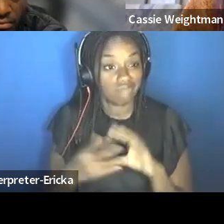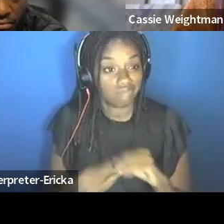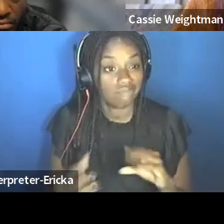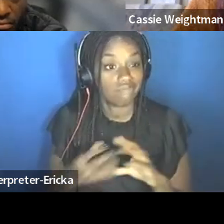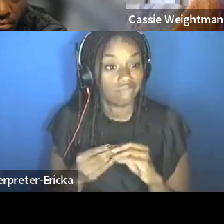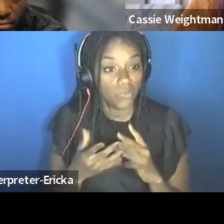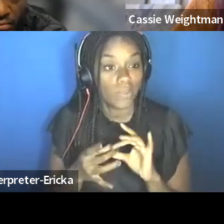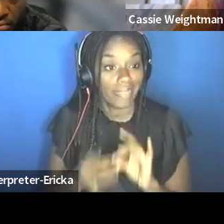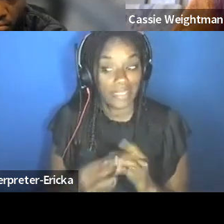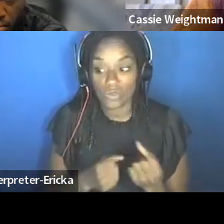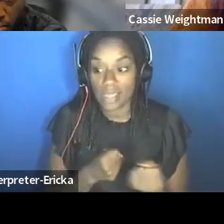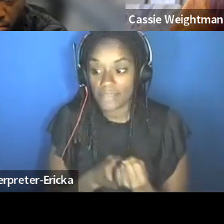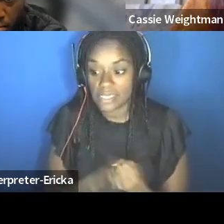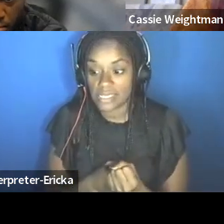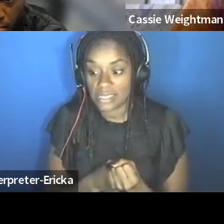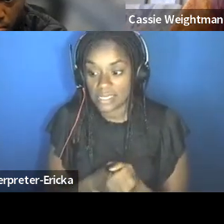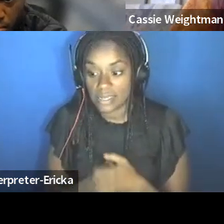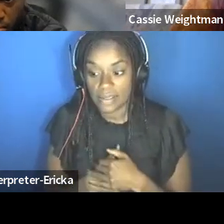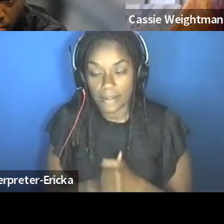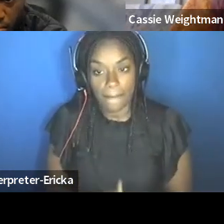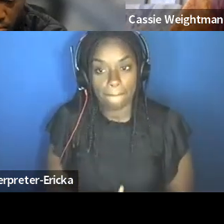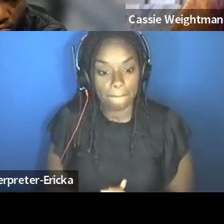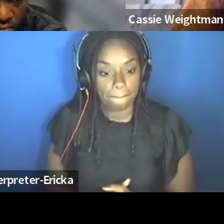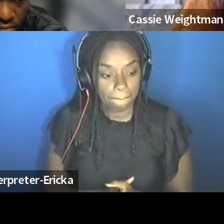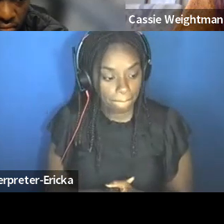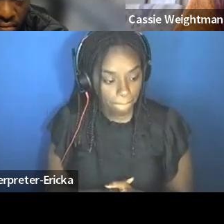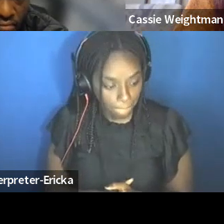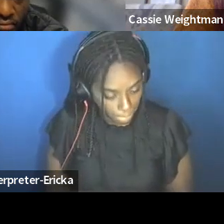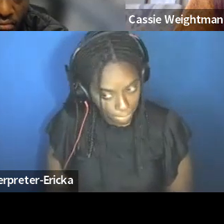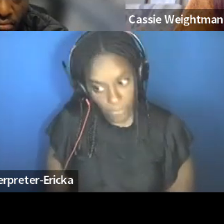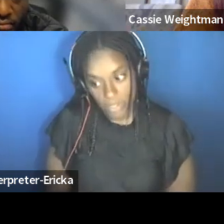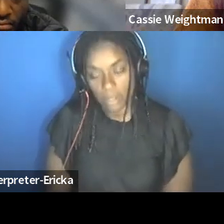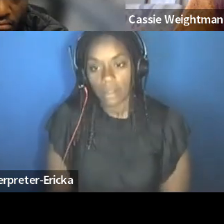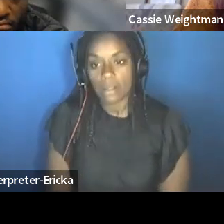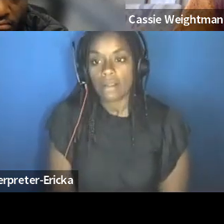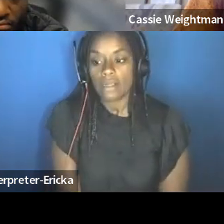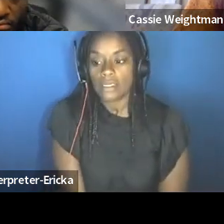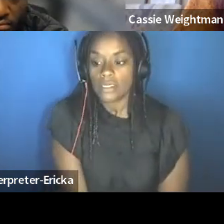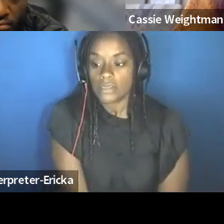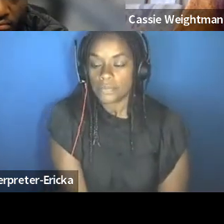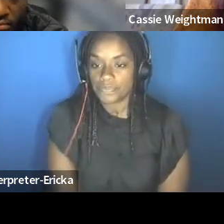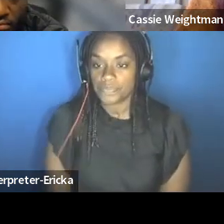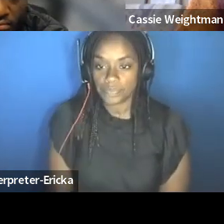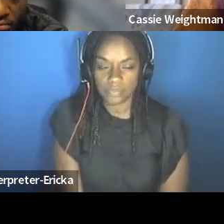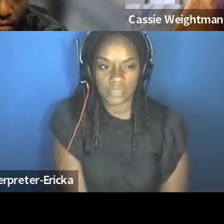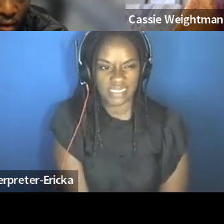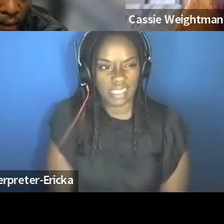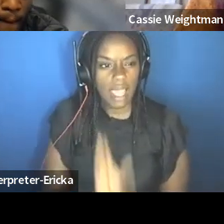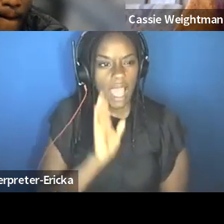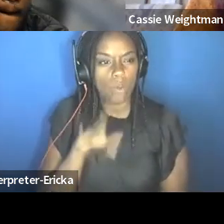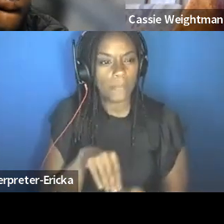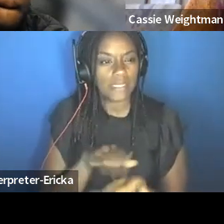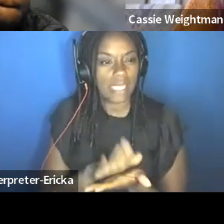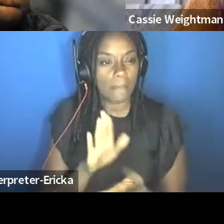advocacy. Awesome. And then I'll just put my email in the chat too.